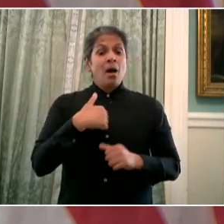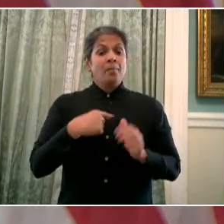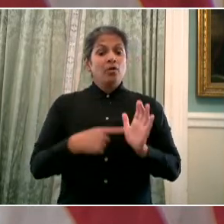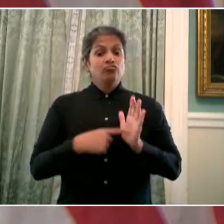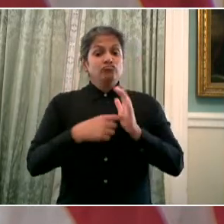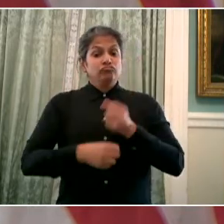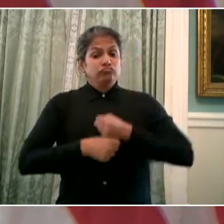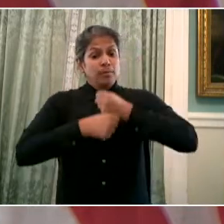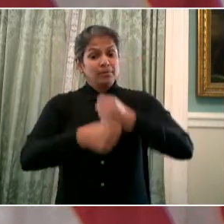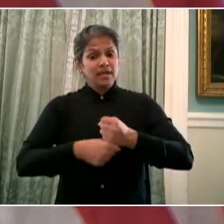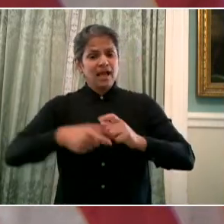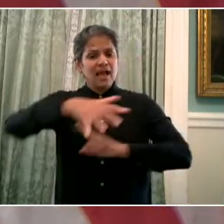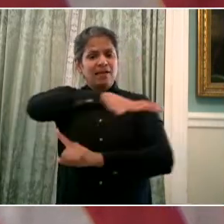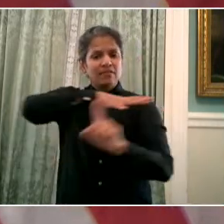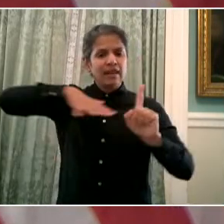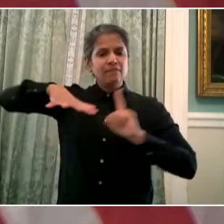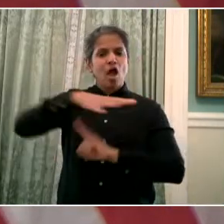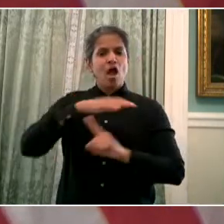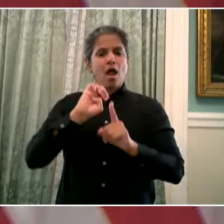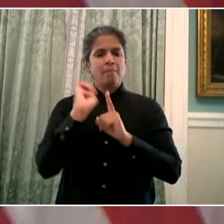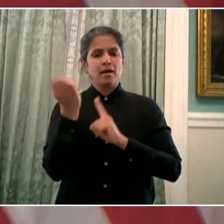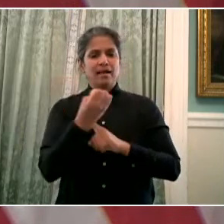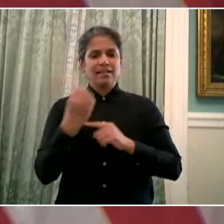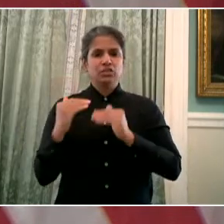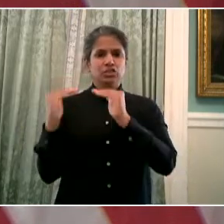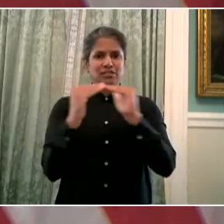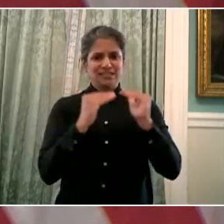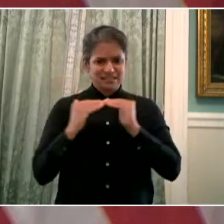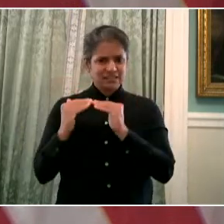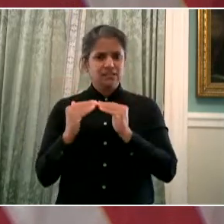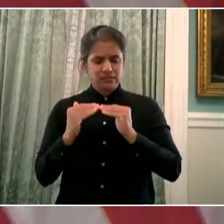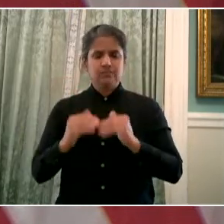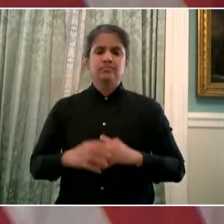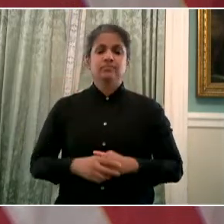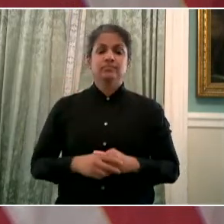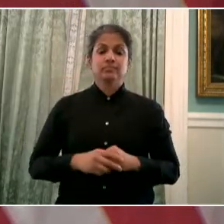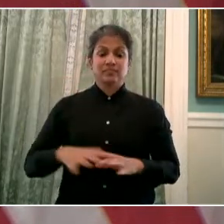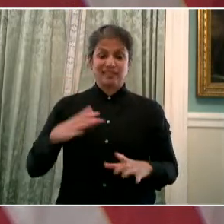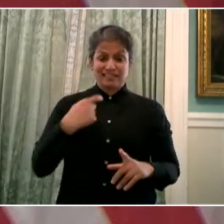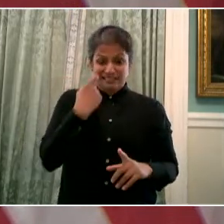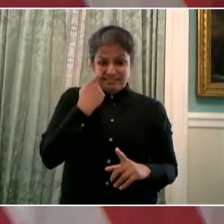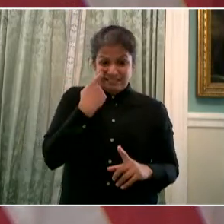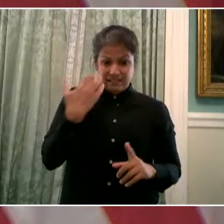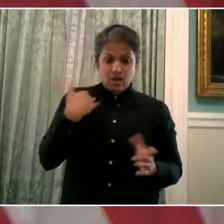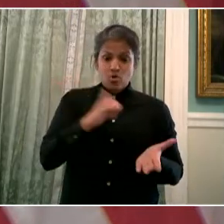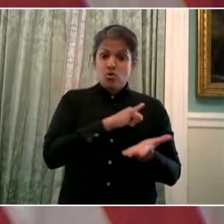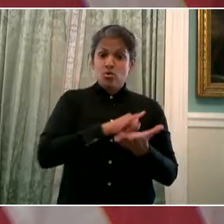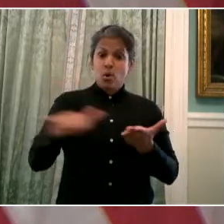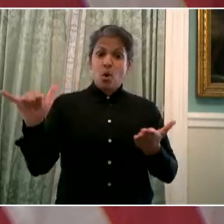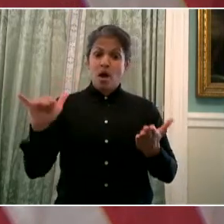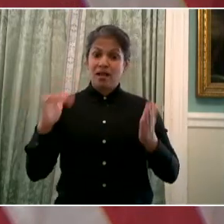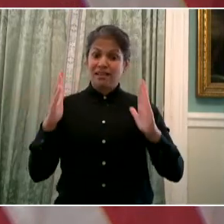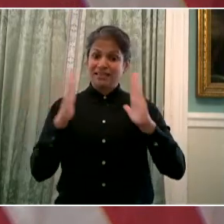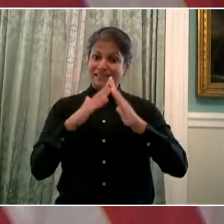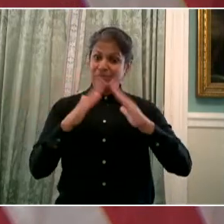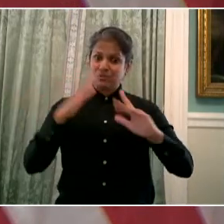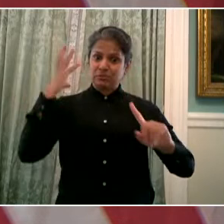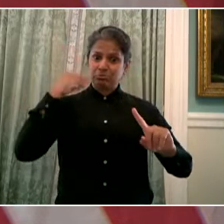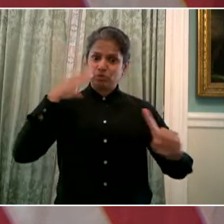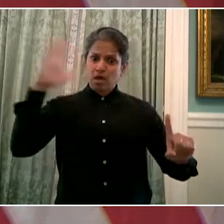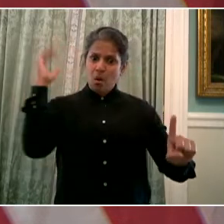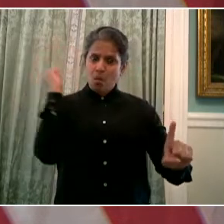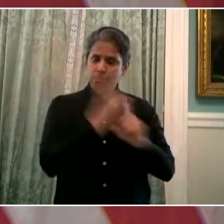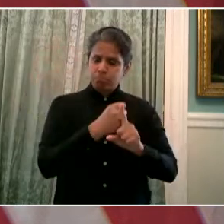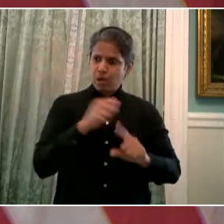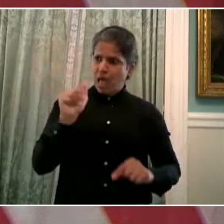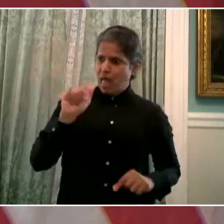have experienced recently was the result of smoke from Canadian wildfires that spread to our region. But those fires are a direct result of